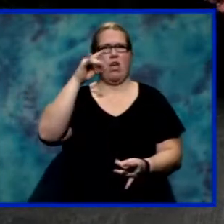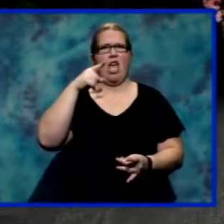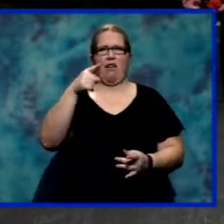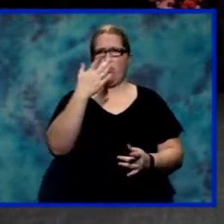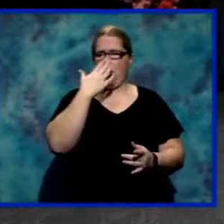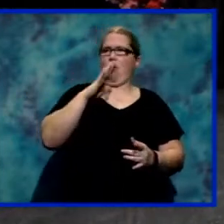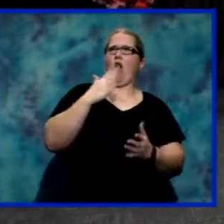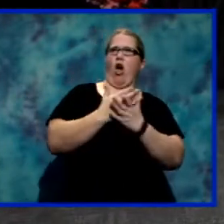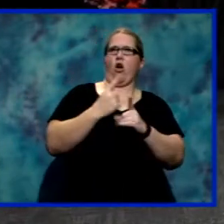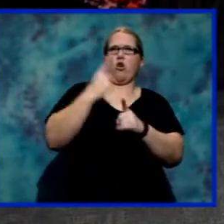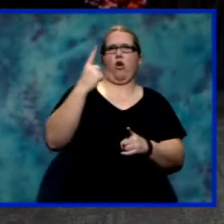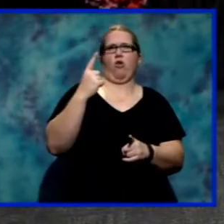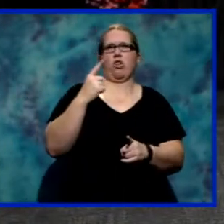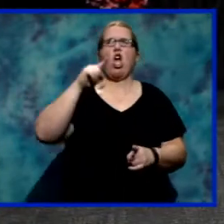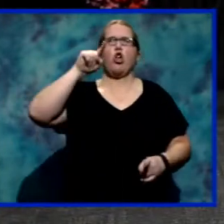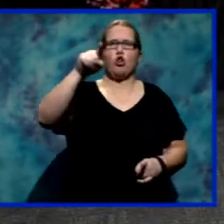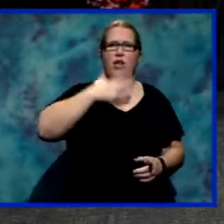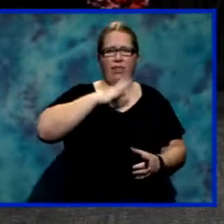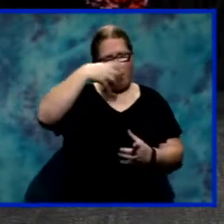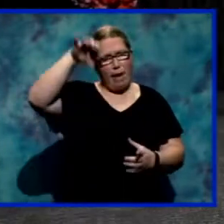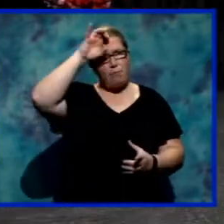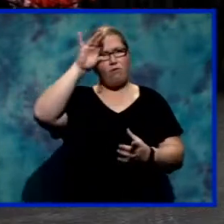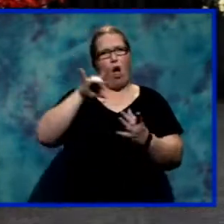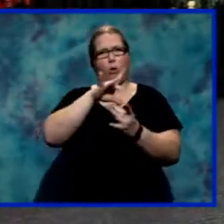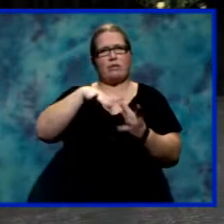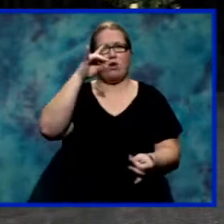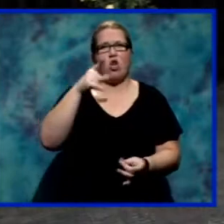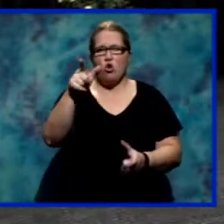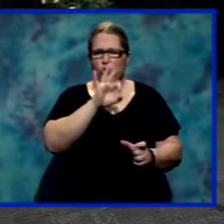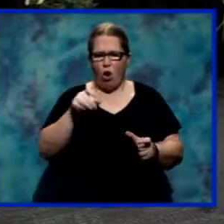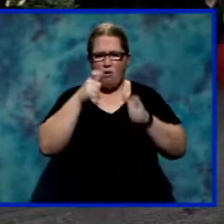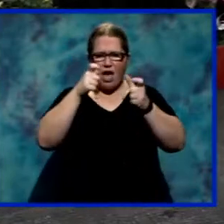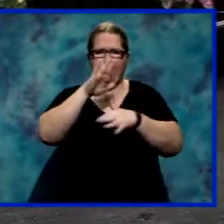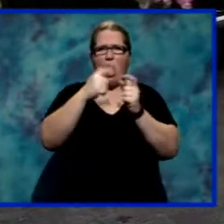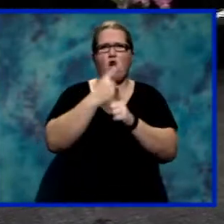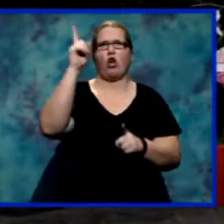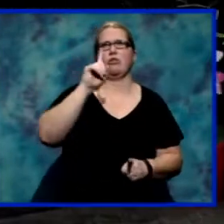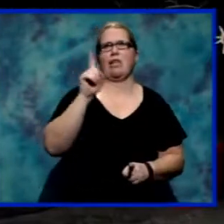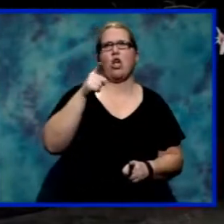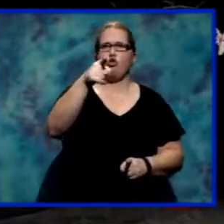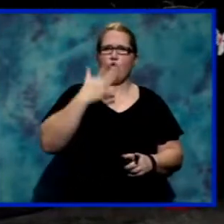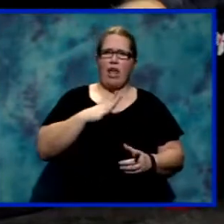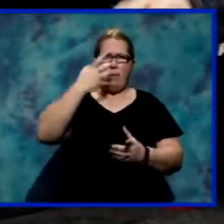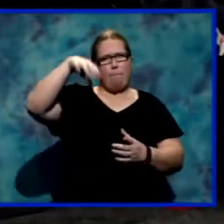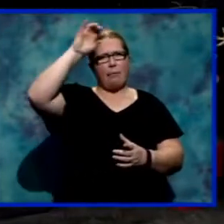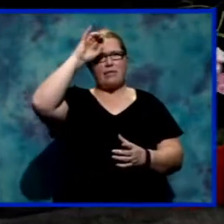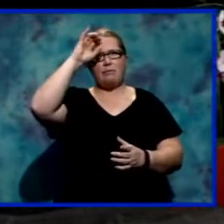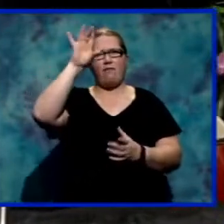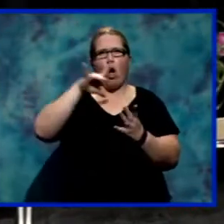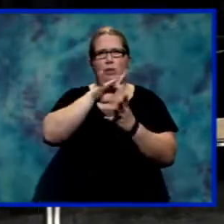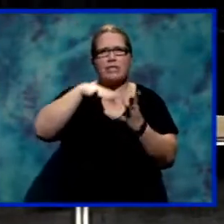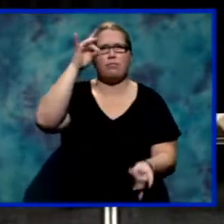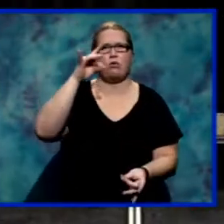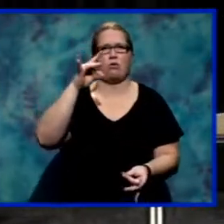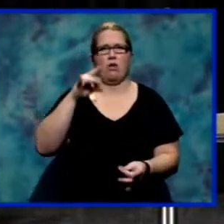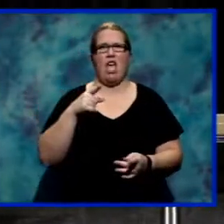God today, you need the baptism of the Holy Spirit. If you don't care about God today, you need the baptism of the Holy Spirit. If you're not